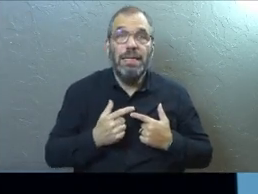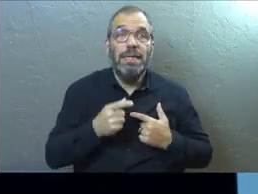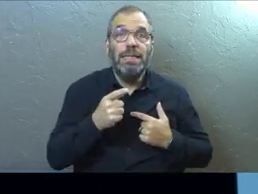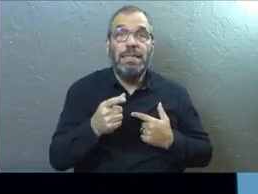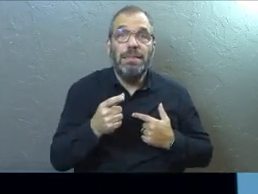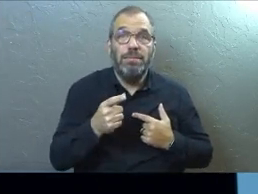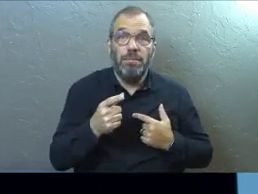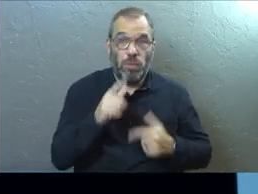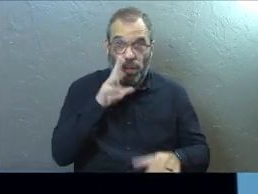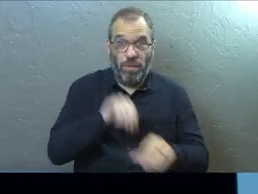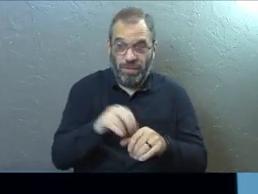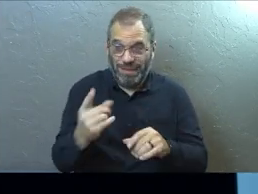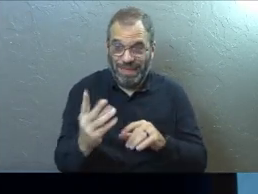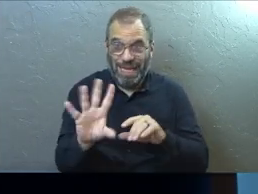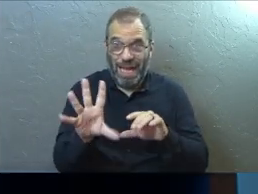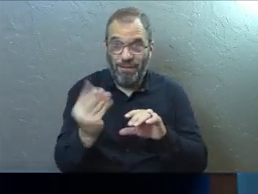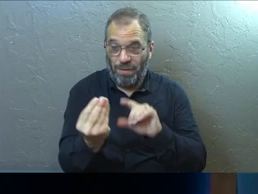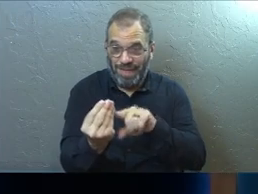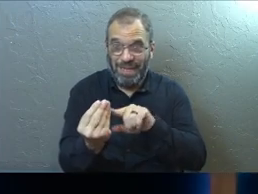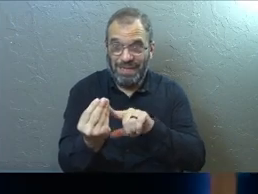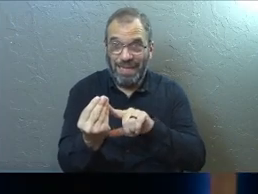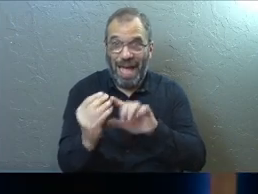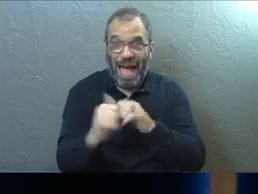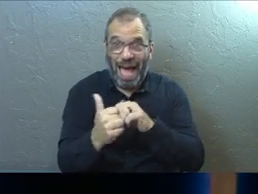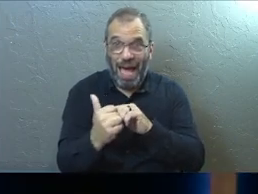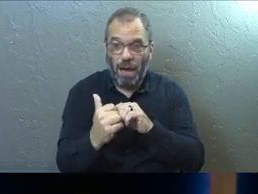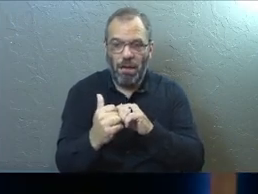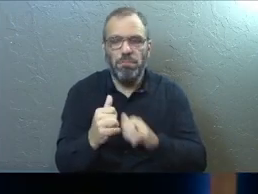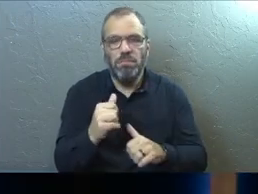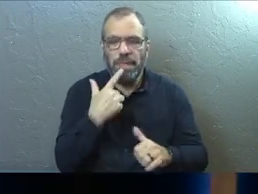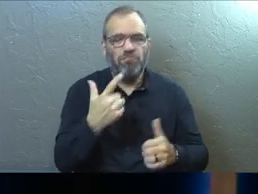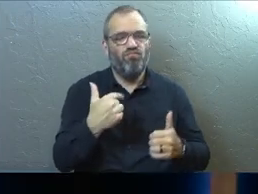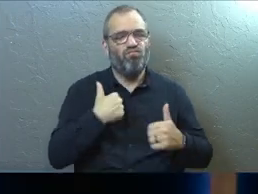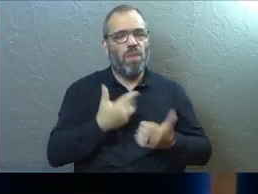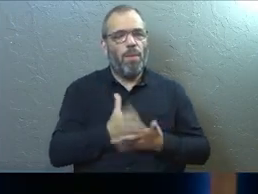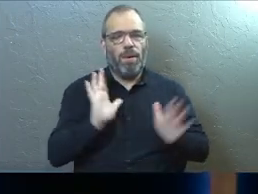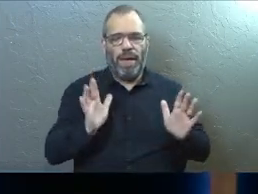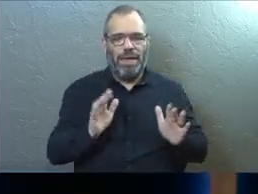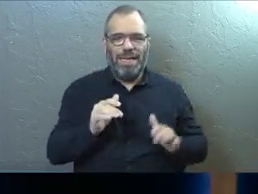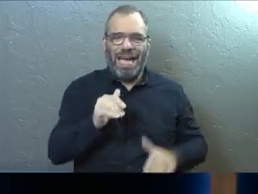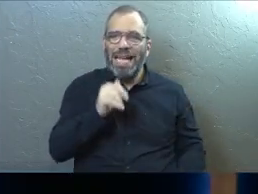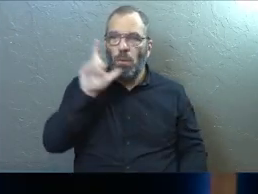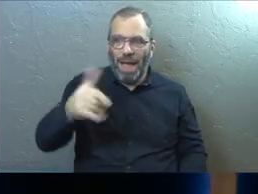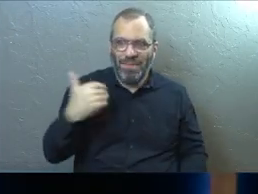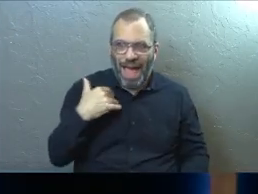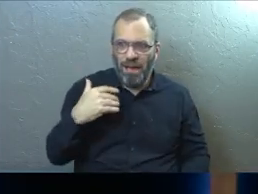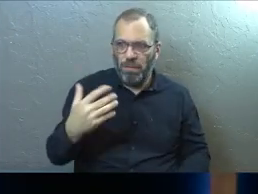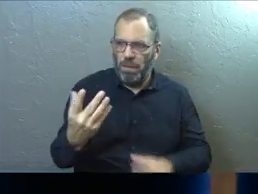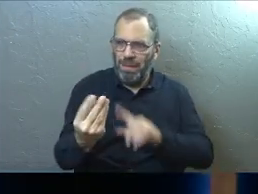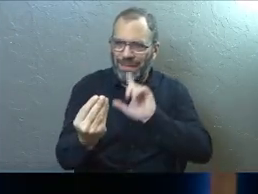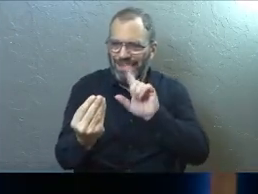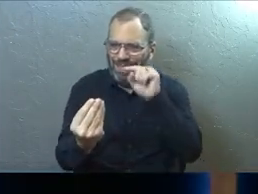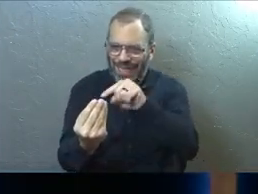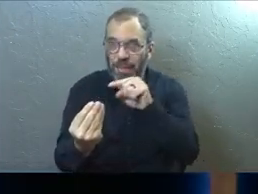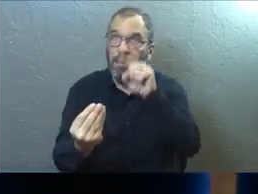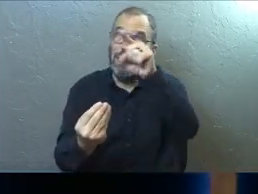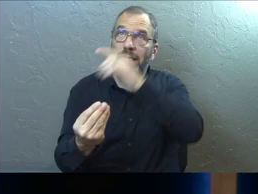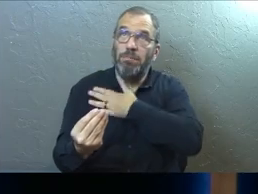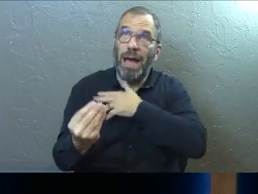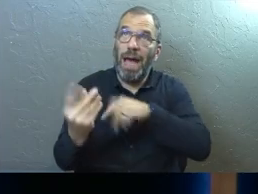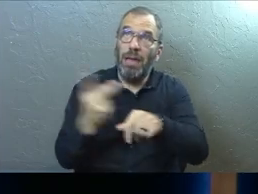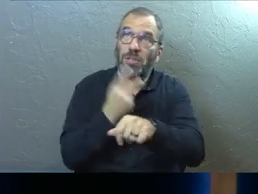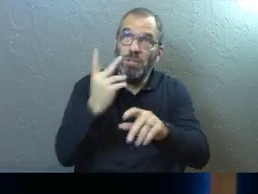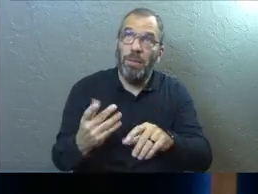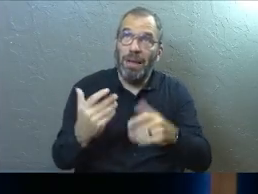you cannot be a part of it, is by saying, I'm okay. I don't have to have everything. And that actually the Lord is my shepherd and I